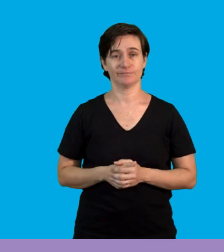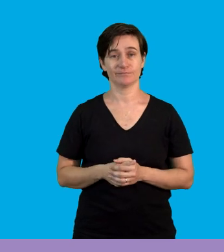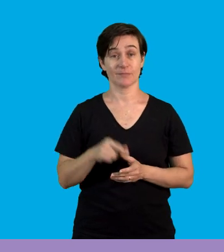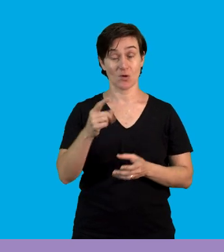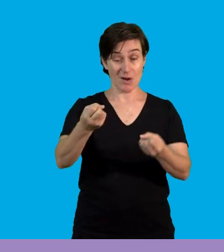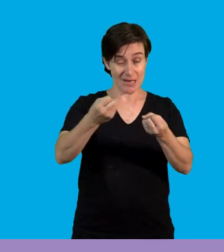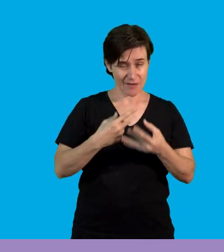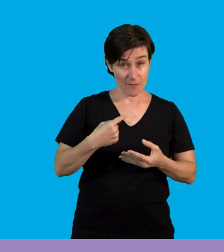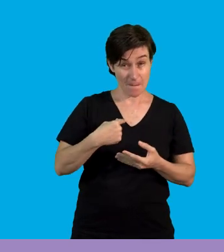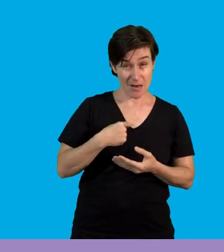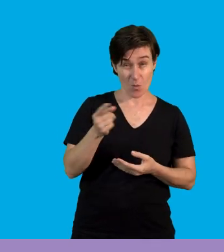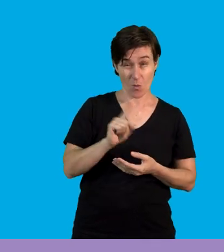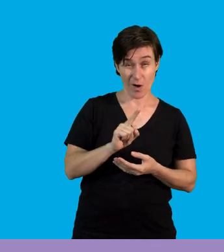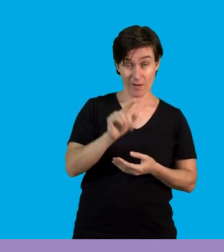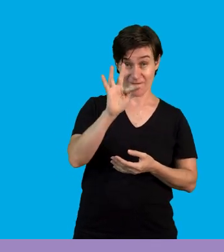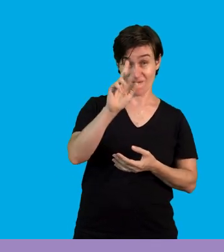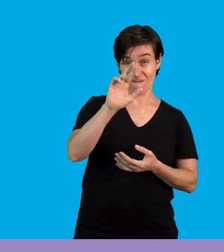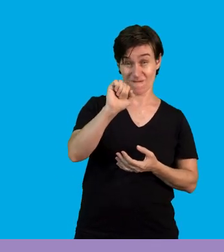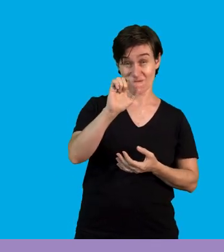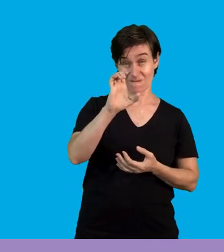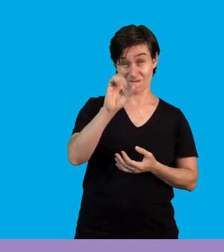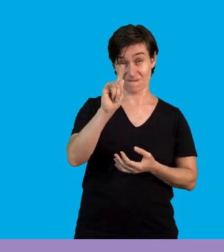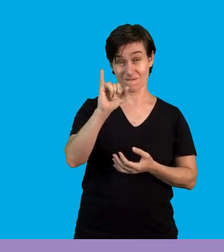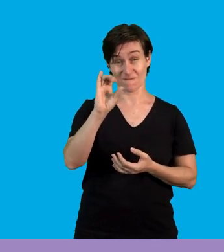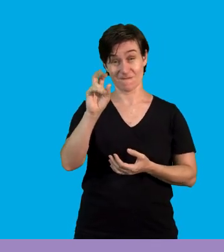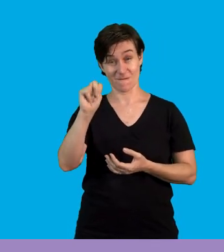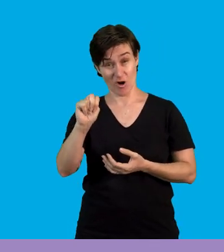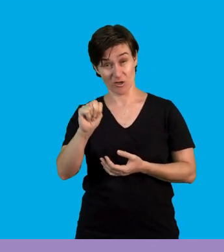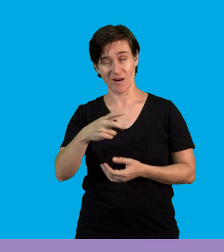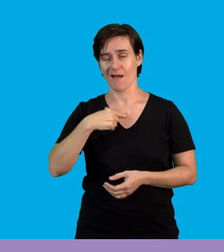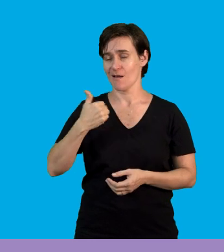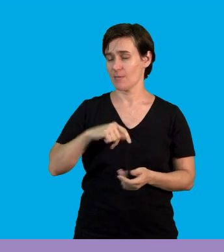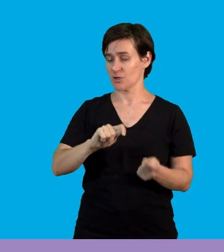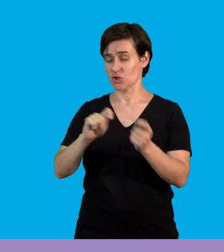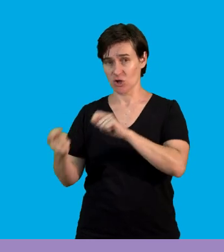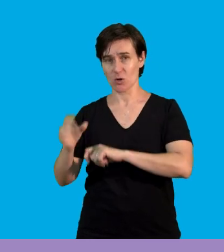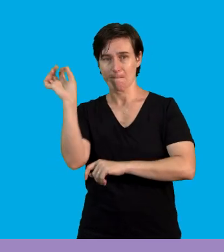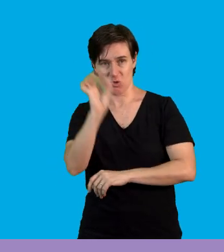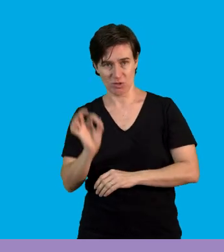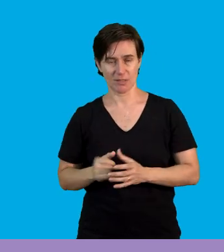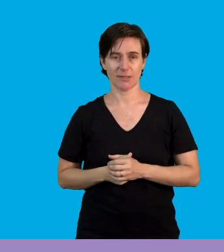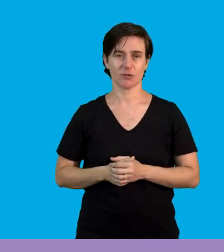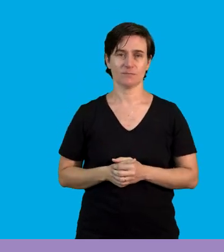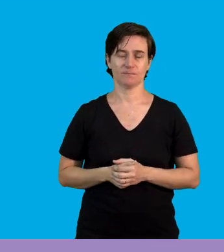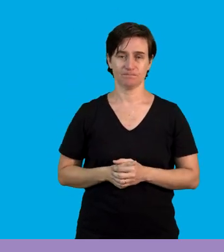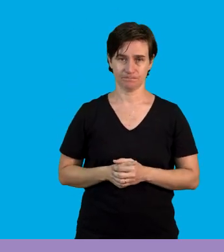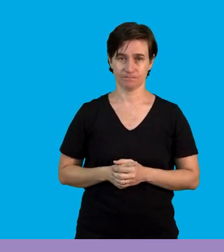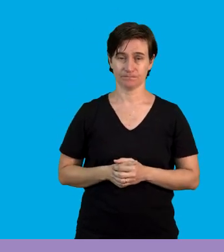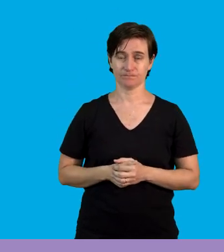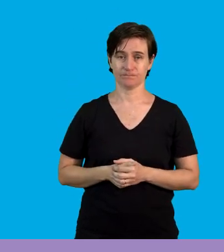where we are given a fraction and we are to convert it to a percentage. What should we do?